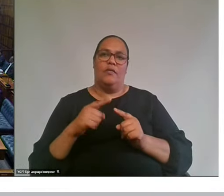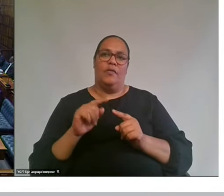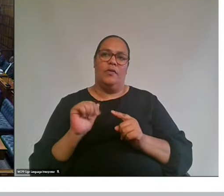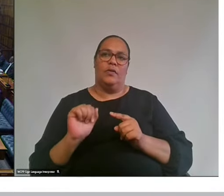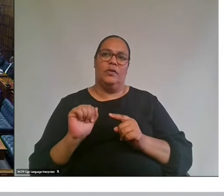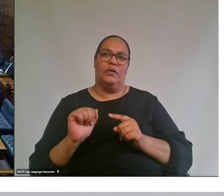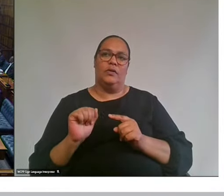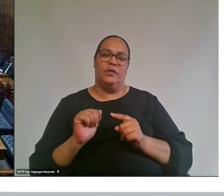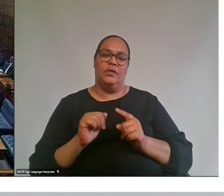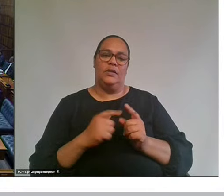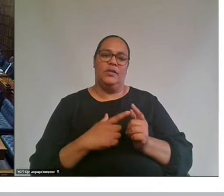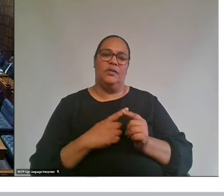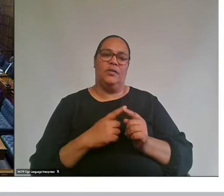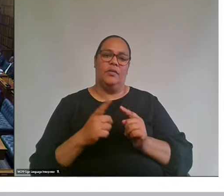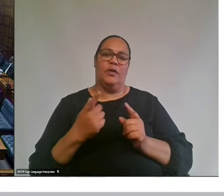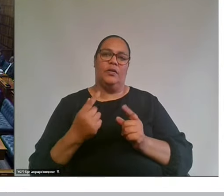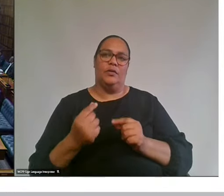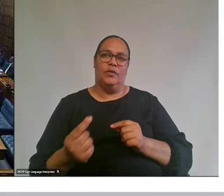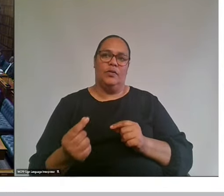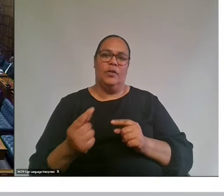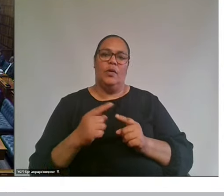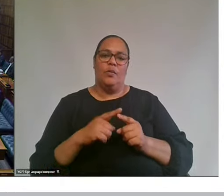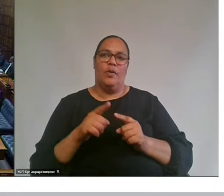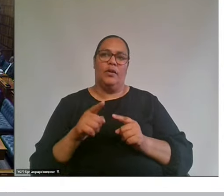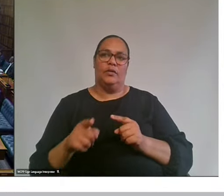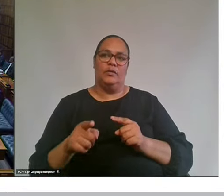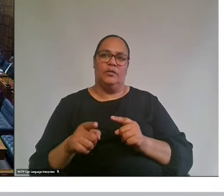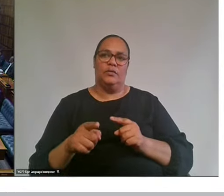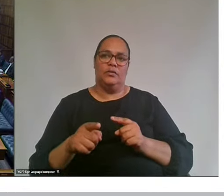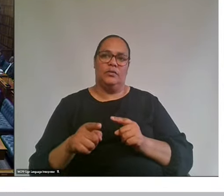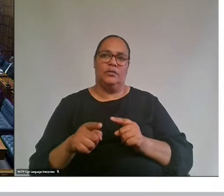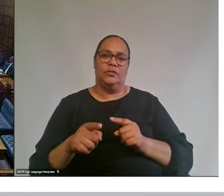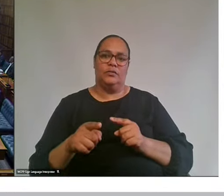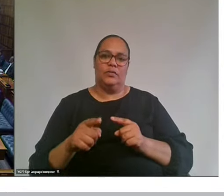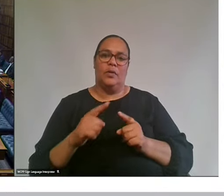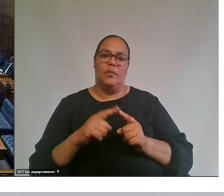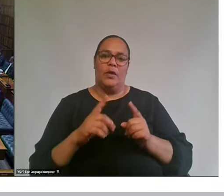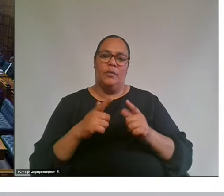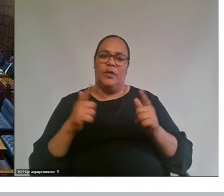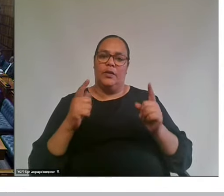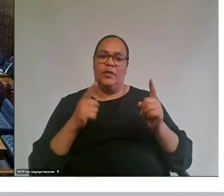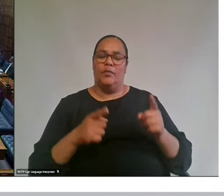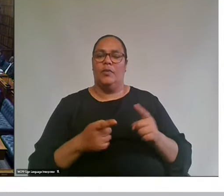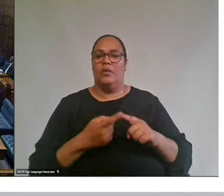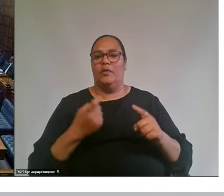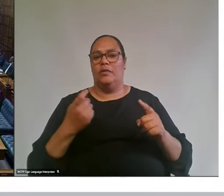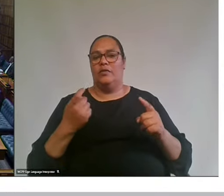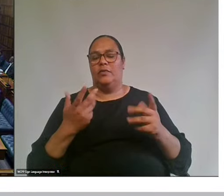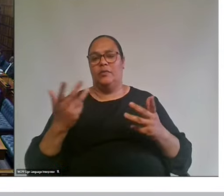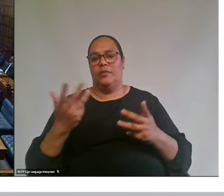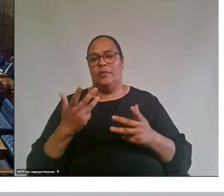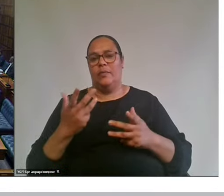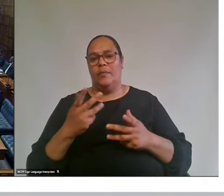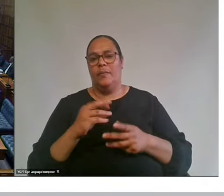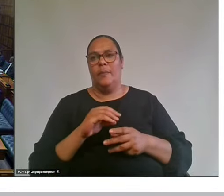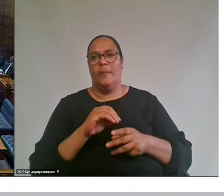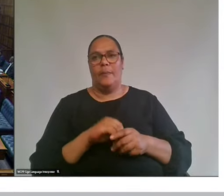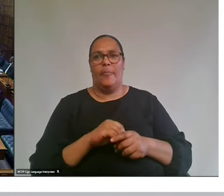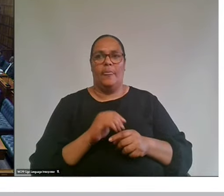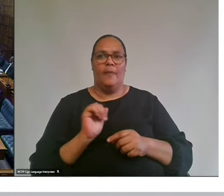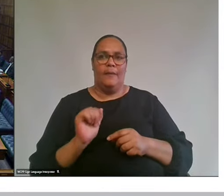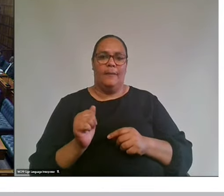consumption vehicles that sort of thing um I just wanted to understand where that demand is coming from and then I'm I'm curious as well